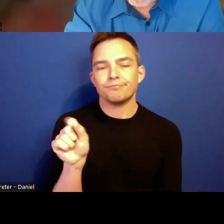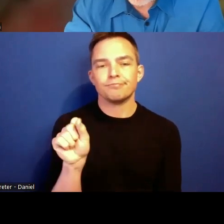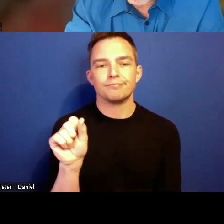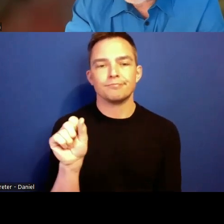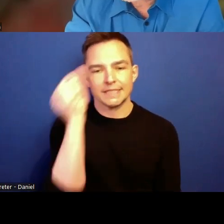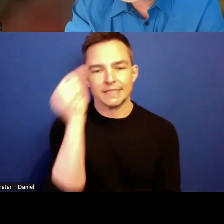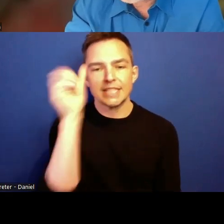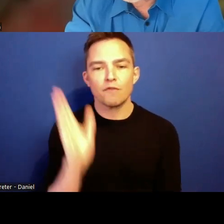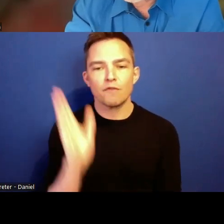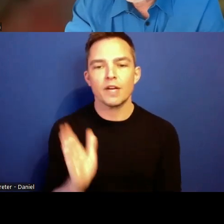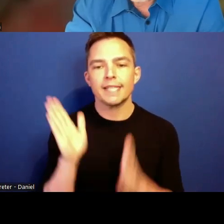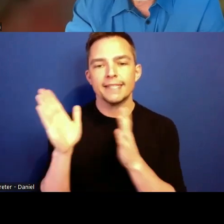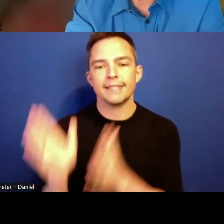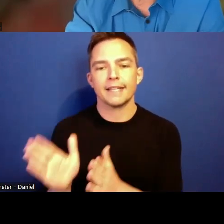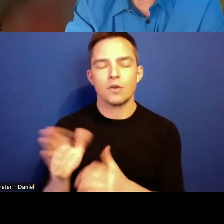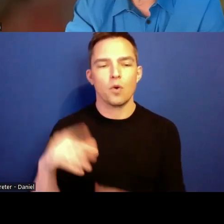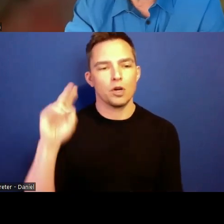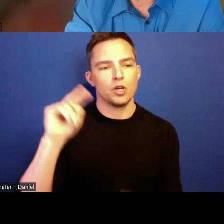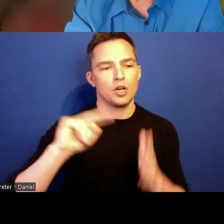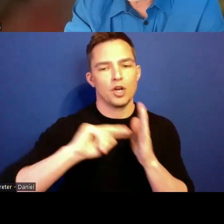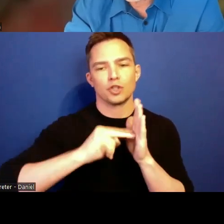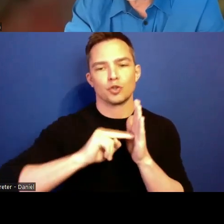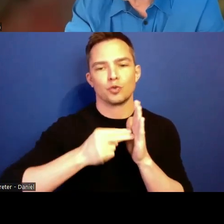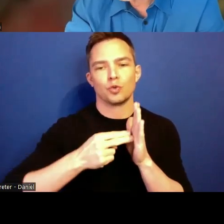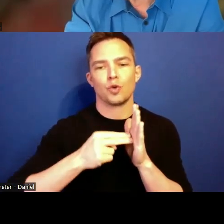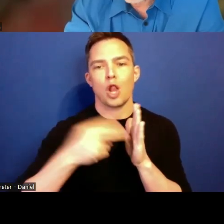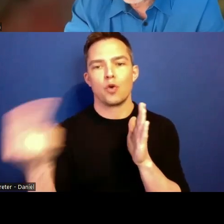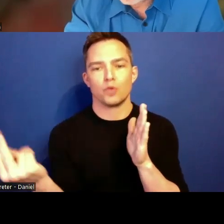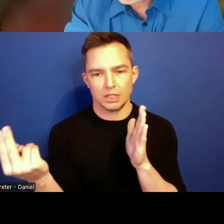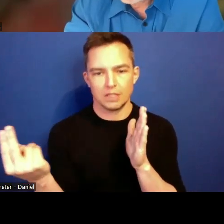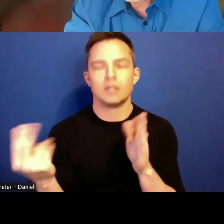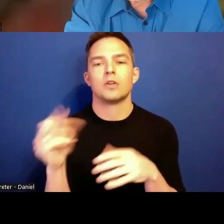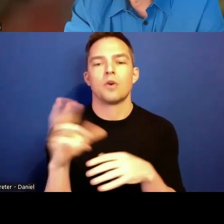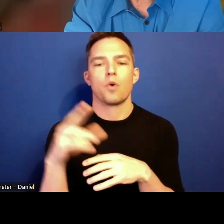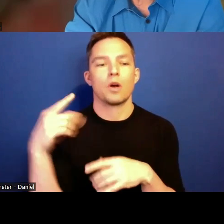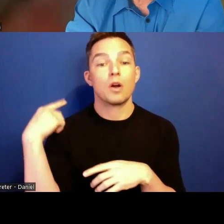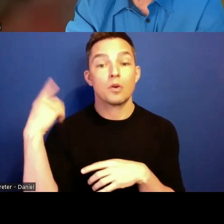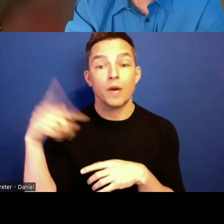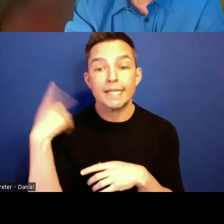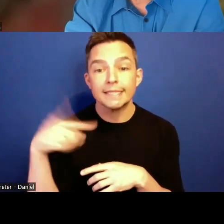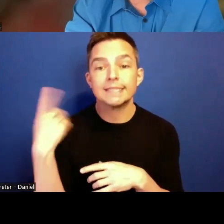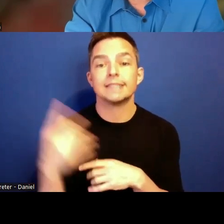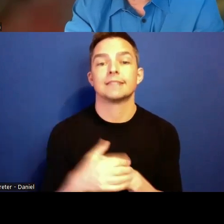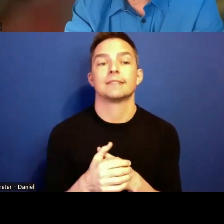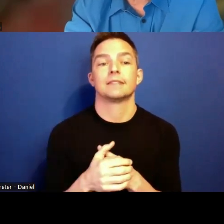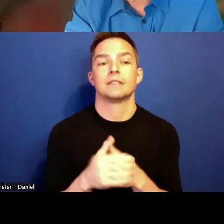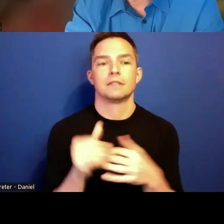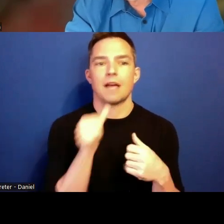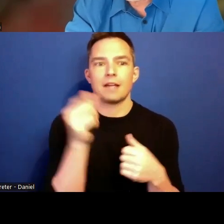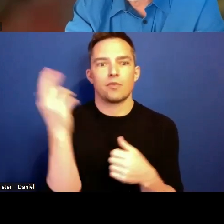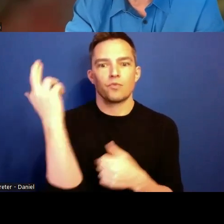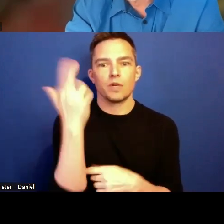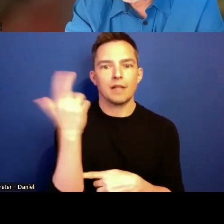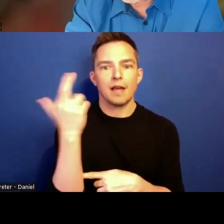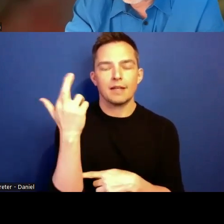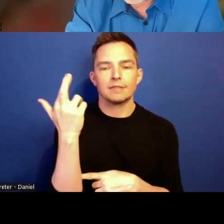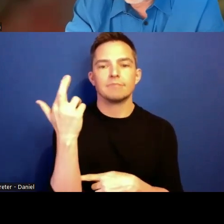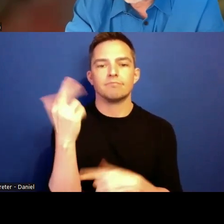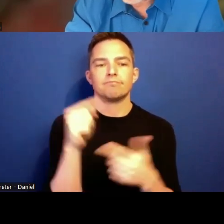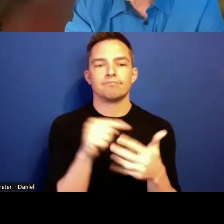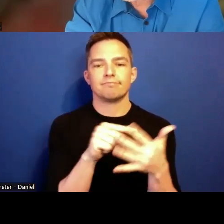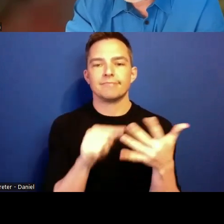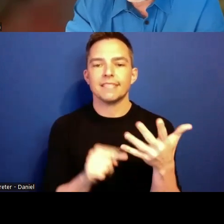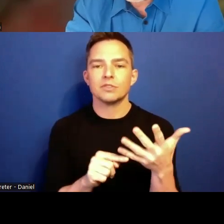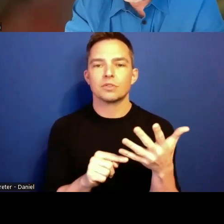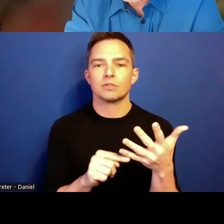about her having a screw loose, or being crazy. I didn't realize that these